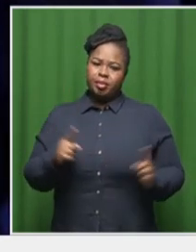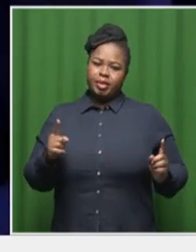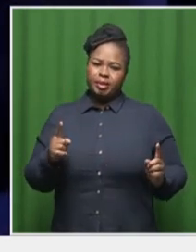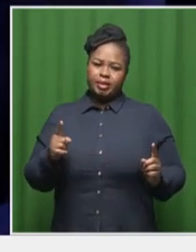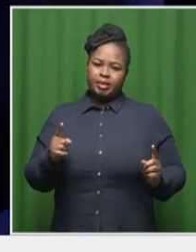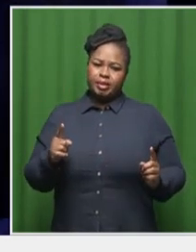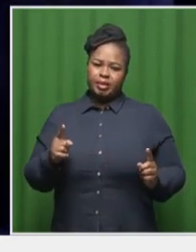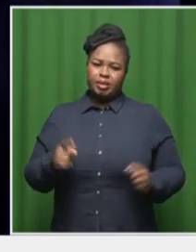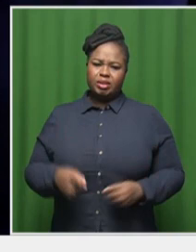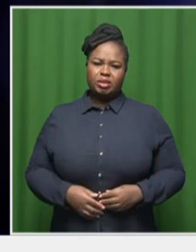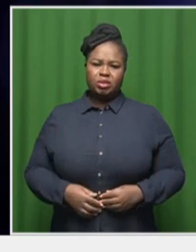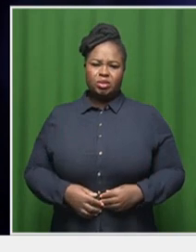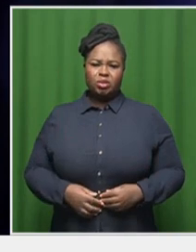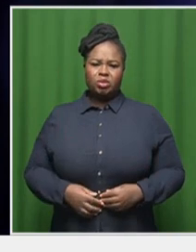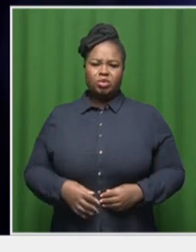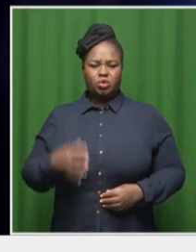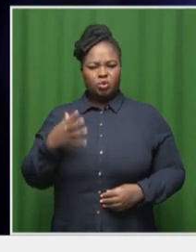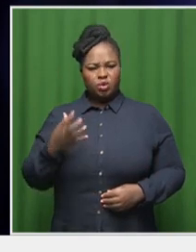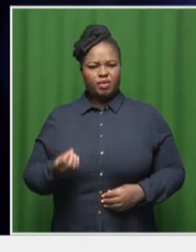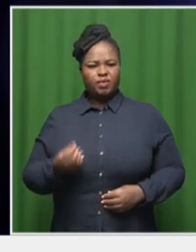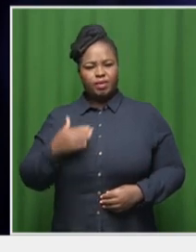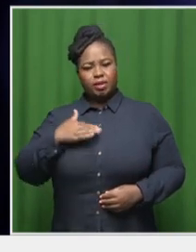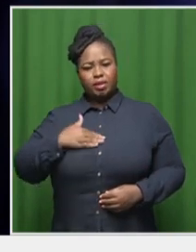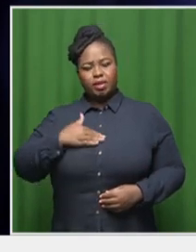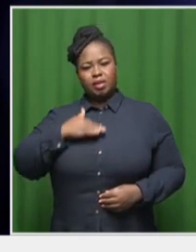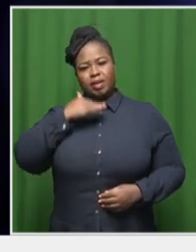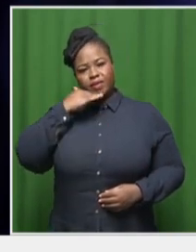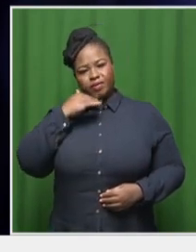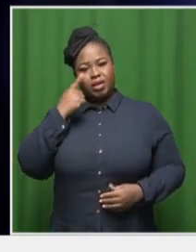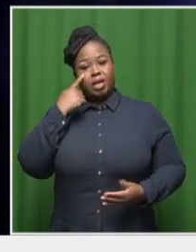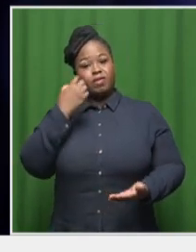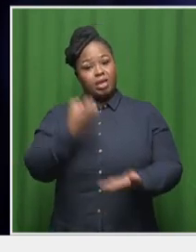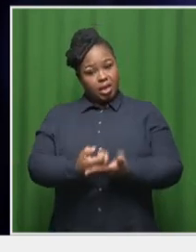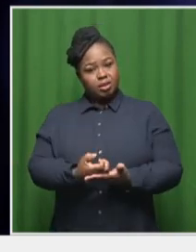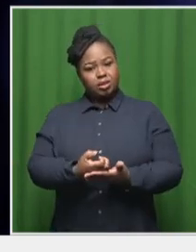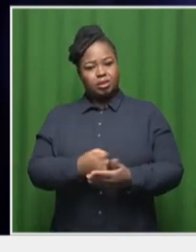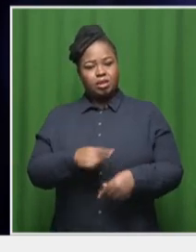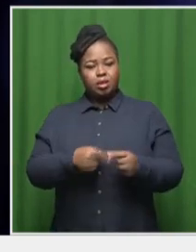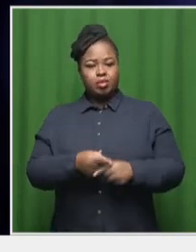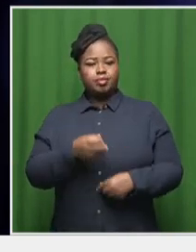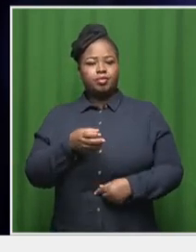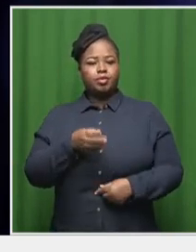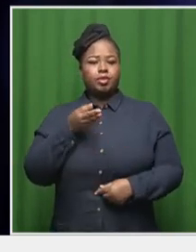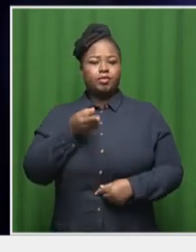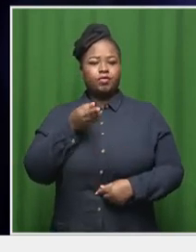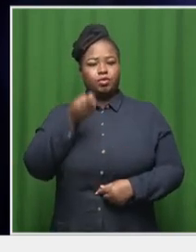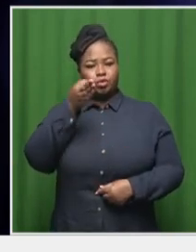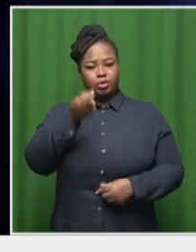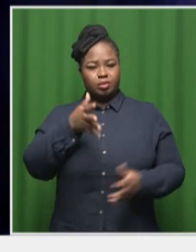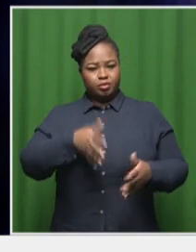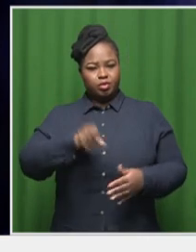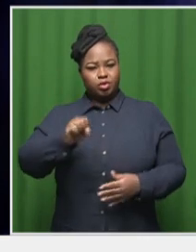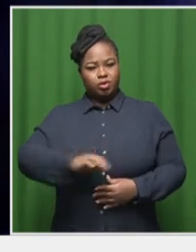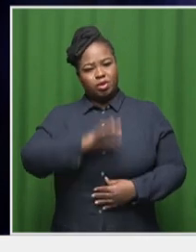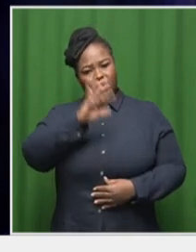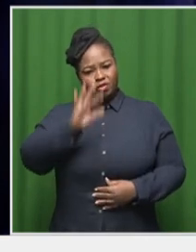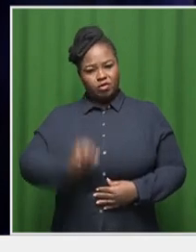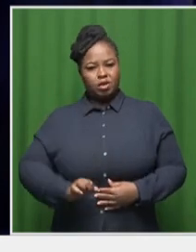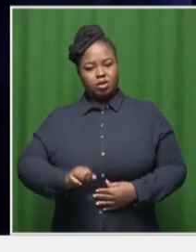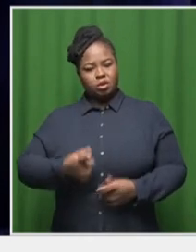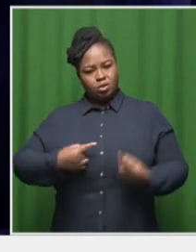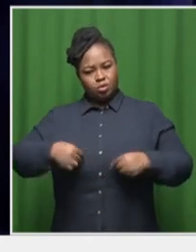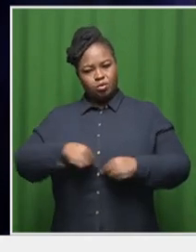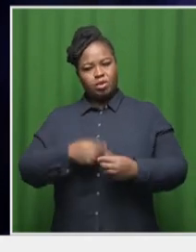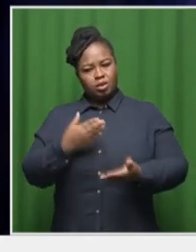But we've got enough conviction about the future of our country that we can